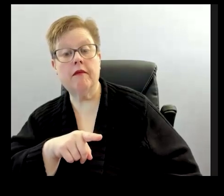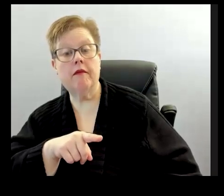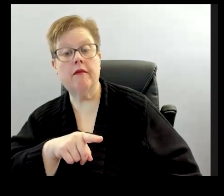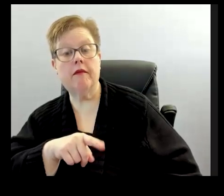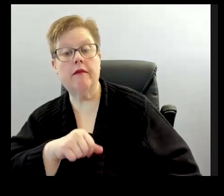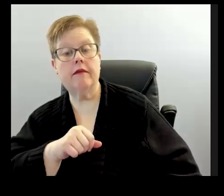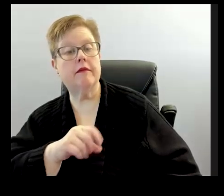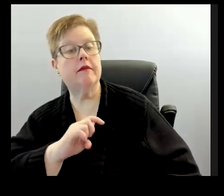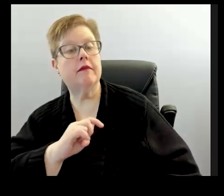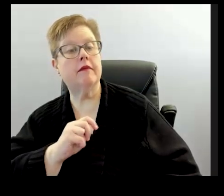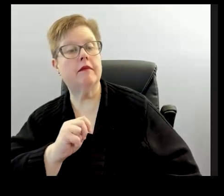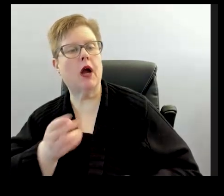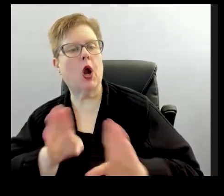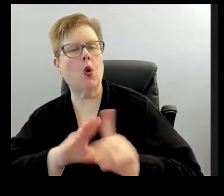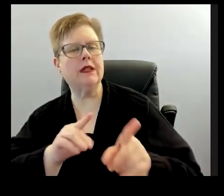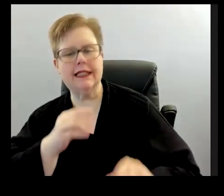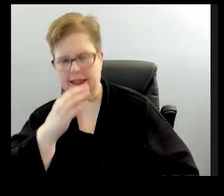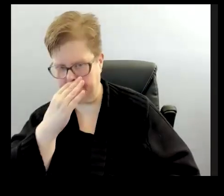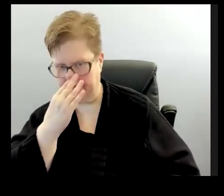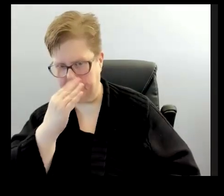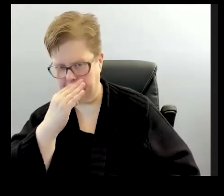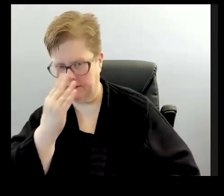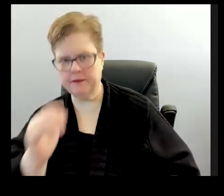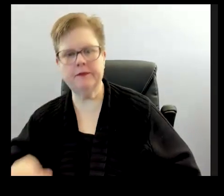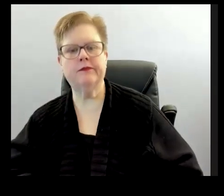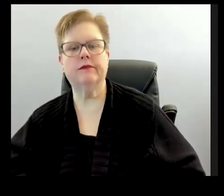Let me close this.